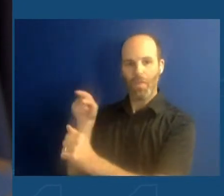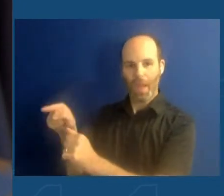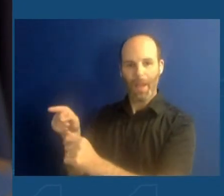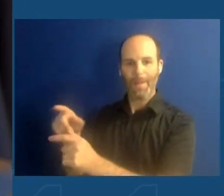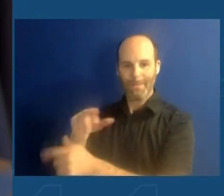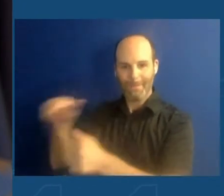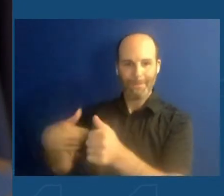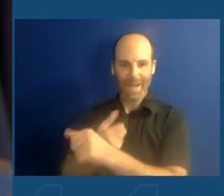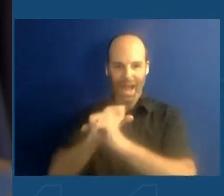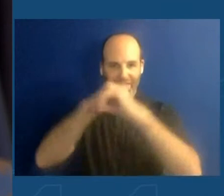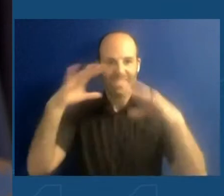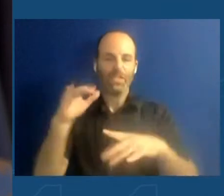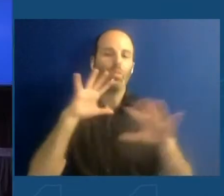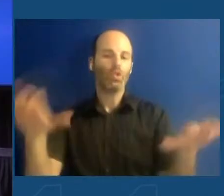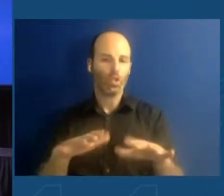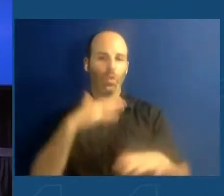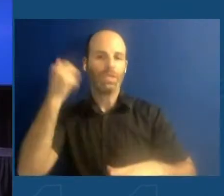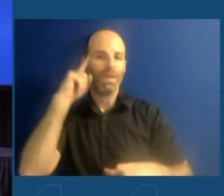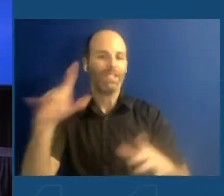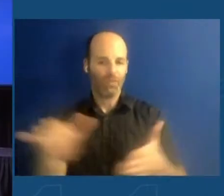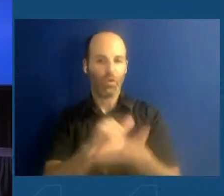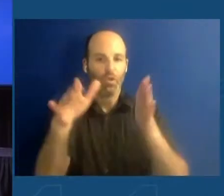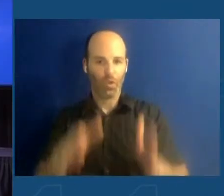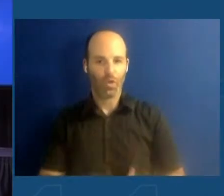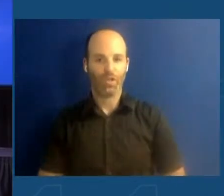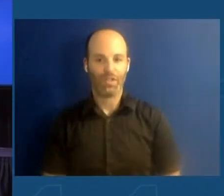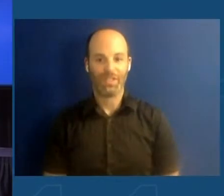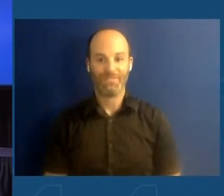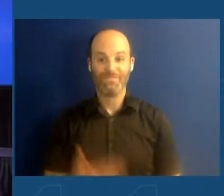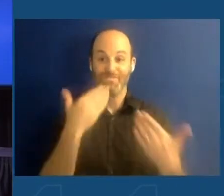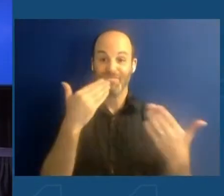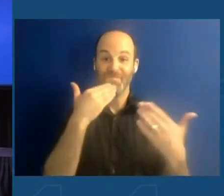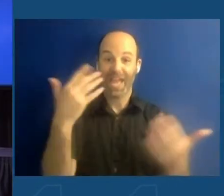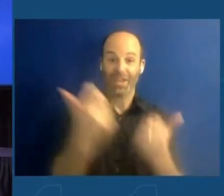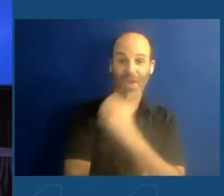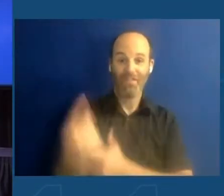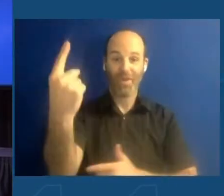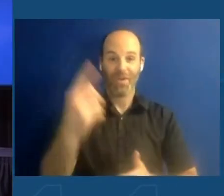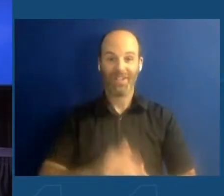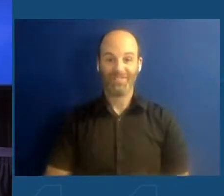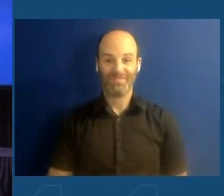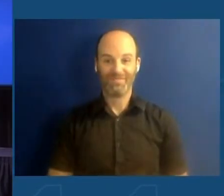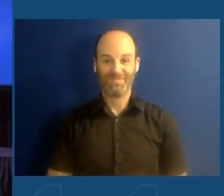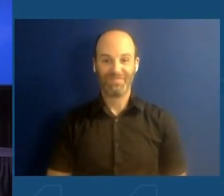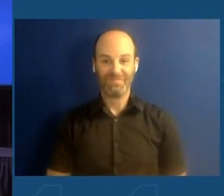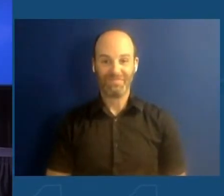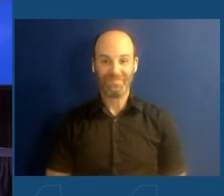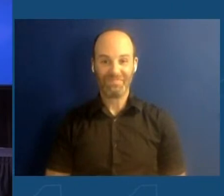best for New Yorkers. Thanks, everyone. Thank you. Thank you, everybody.